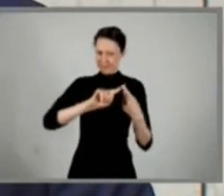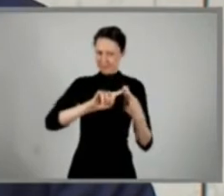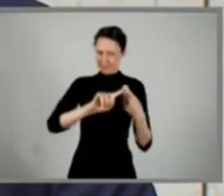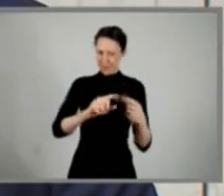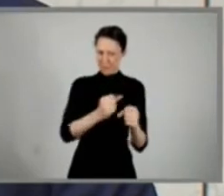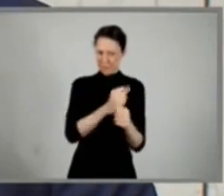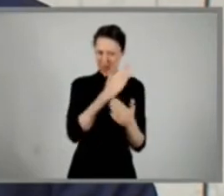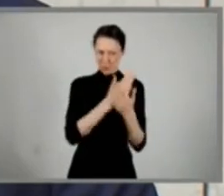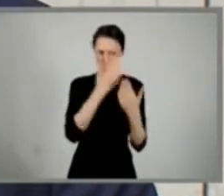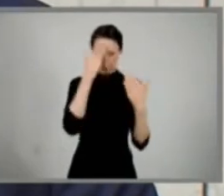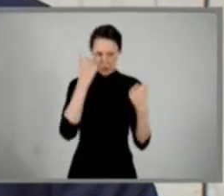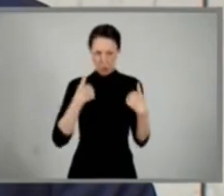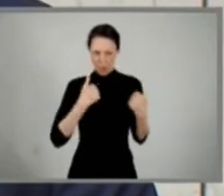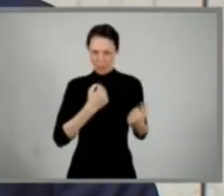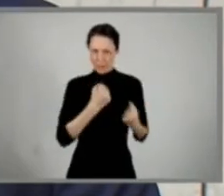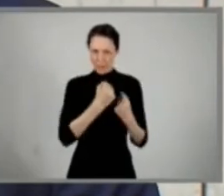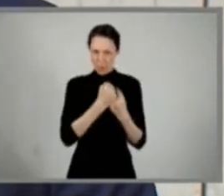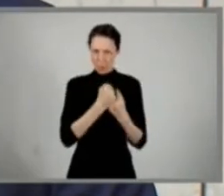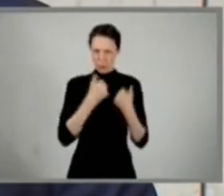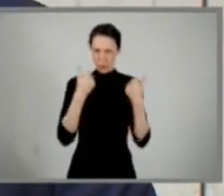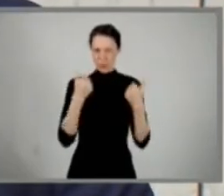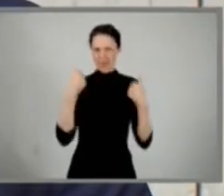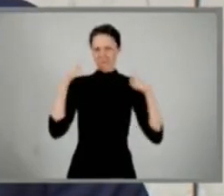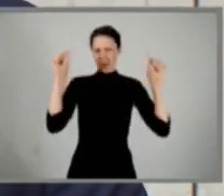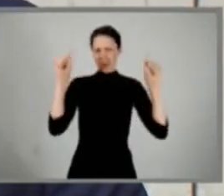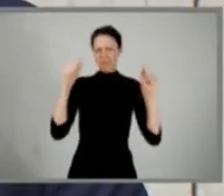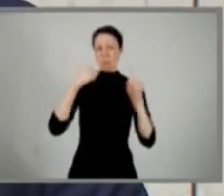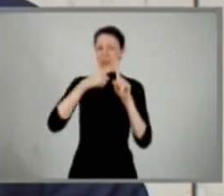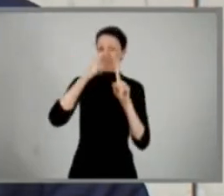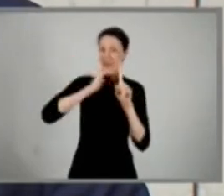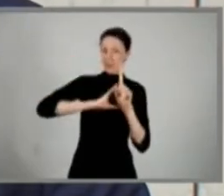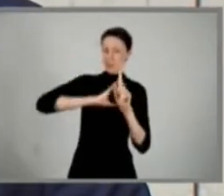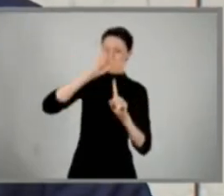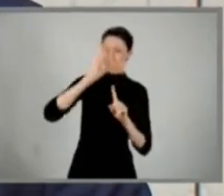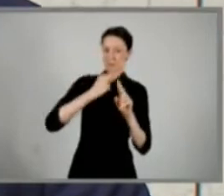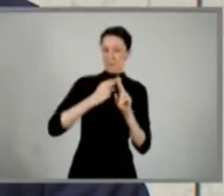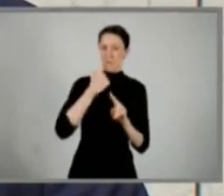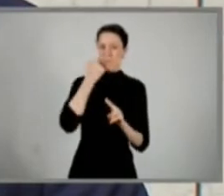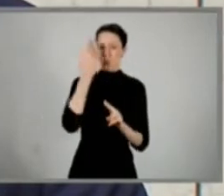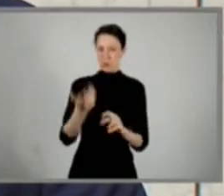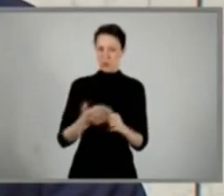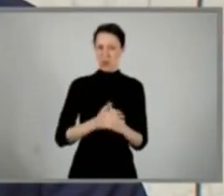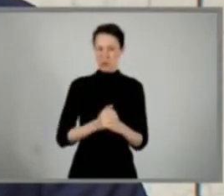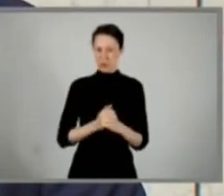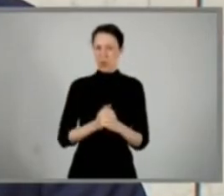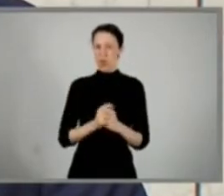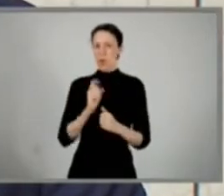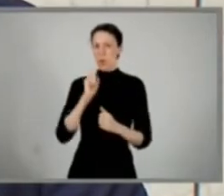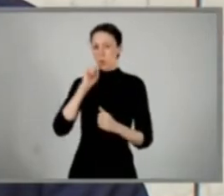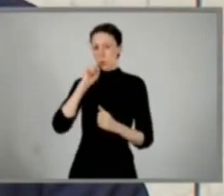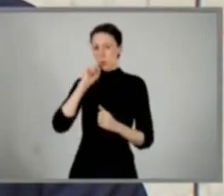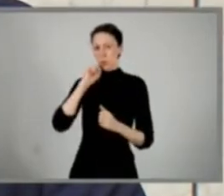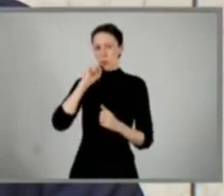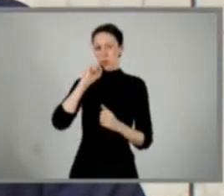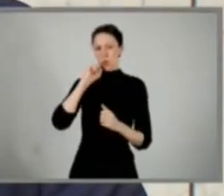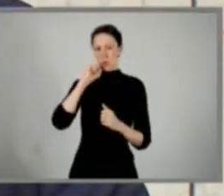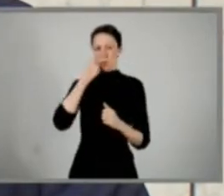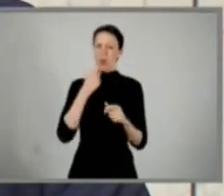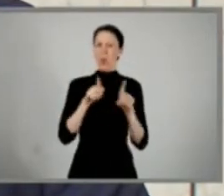supports and improve them into the future. That will be addressed along with the other items that are standing items on its agenda: women's